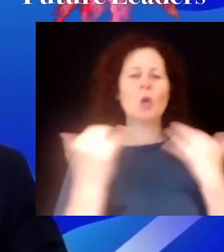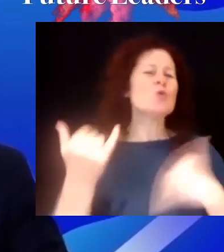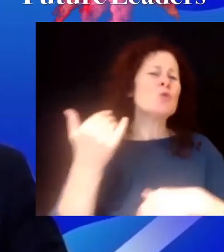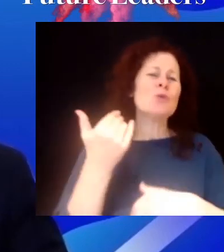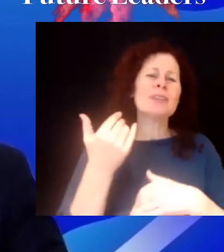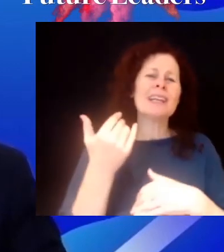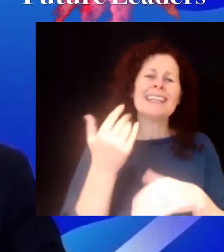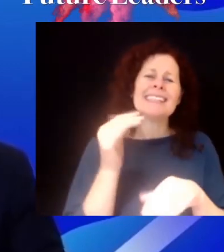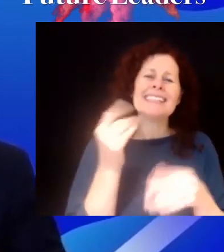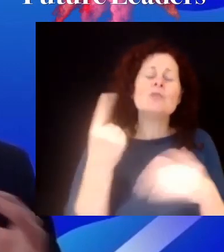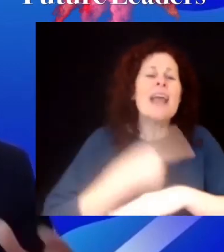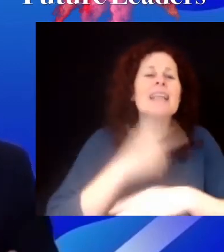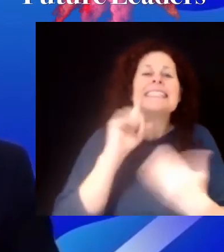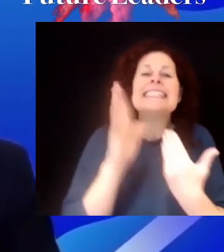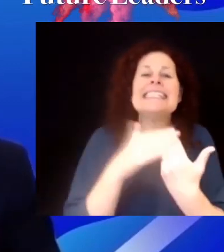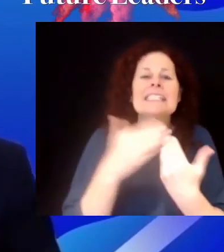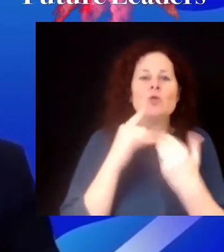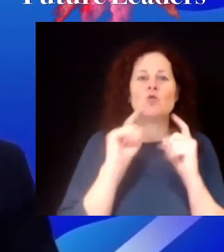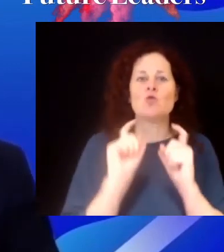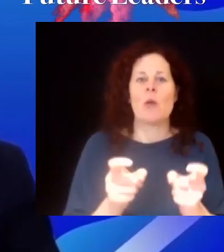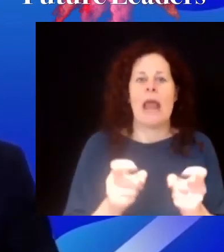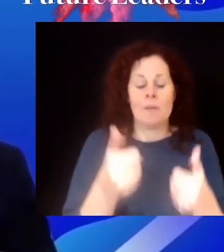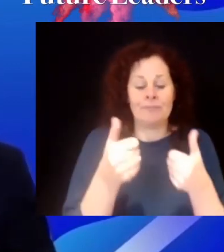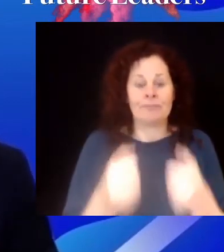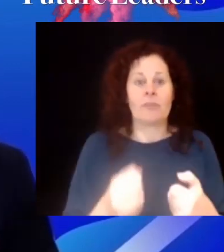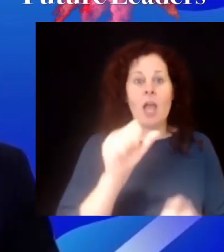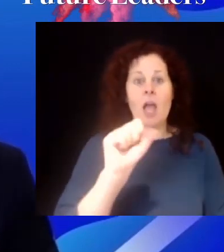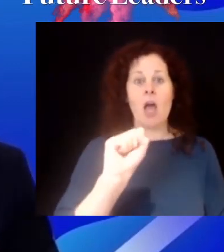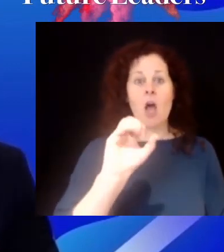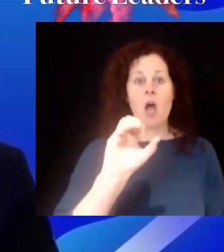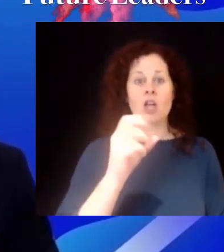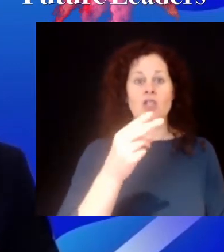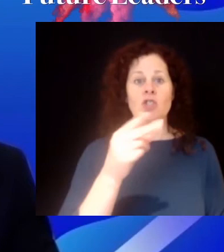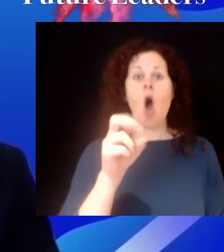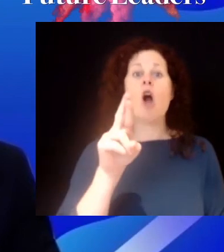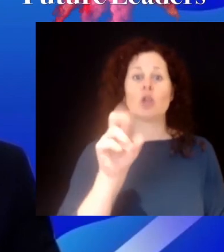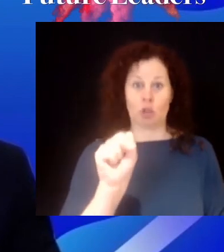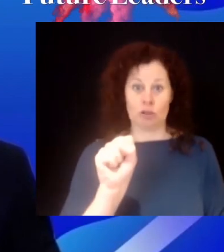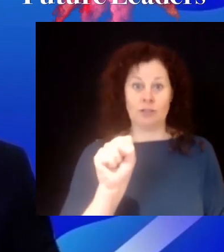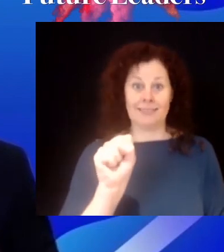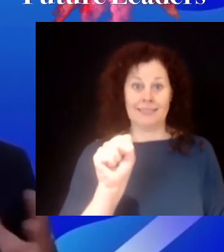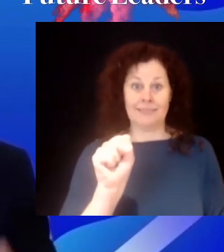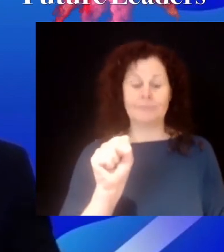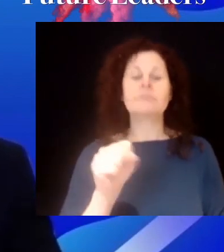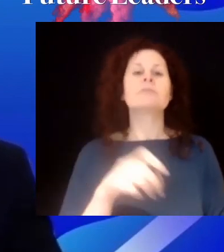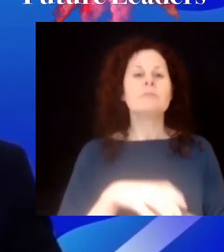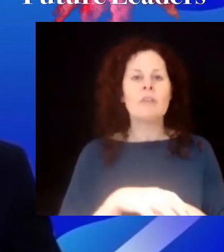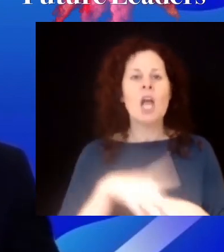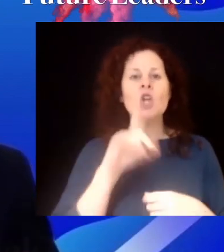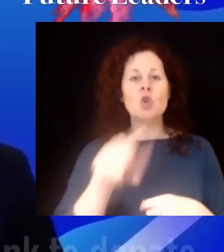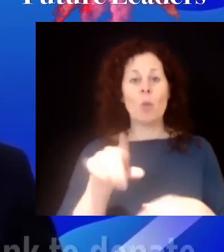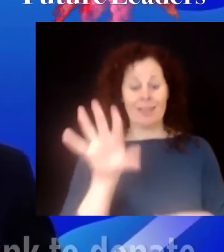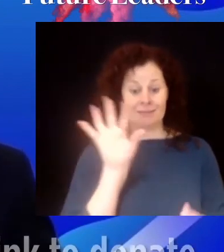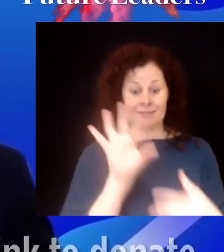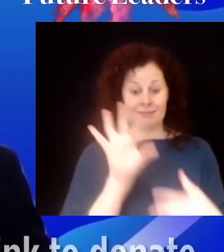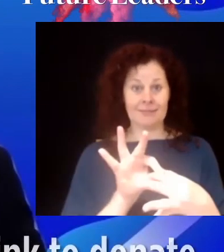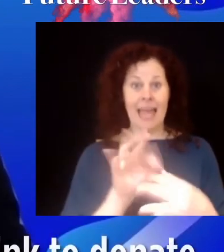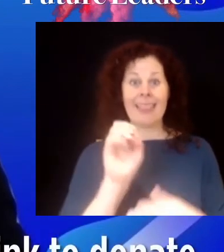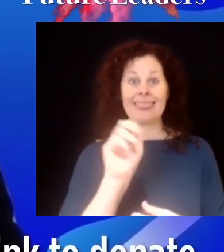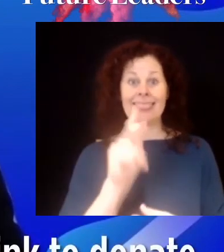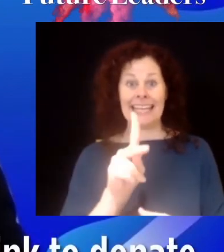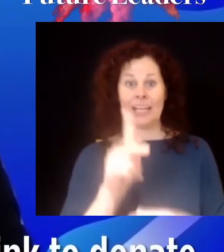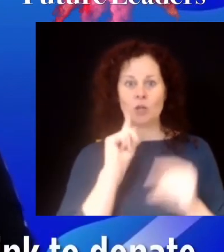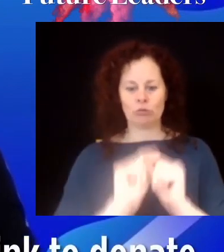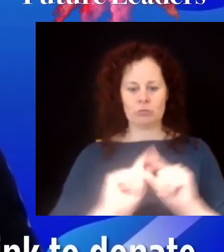leader. So whether you can give $1 or $10,000, your support will change